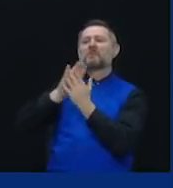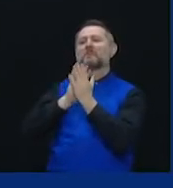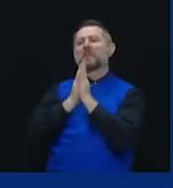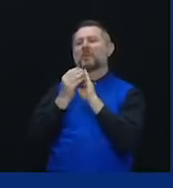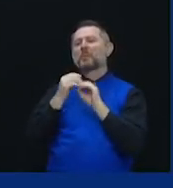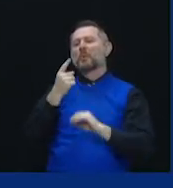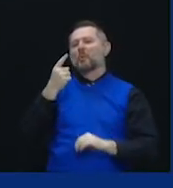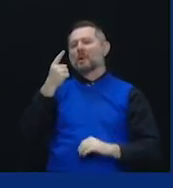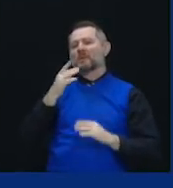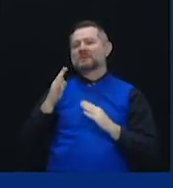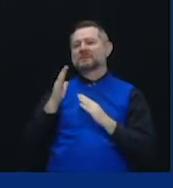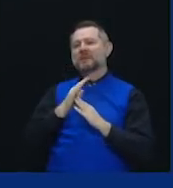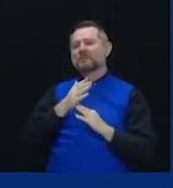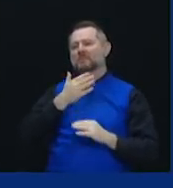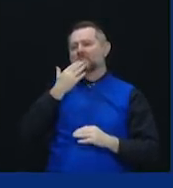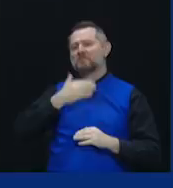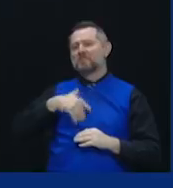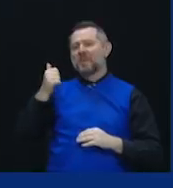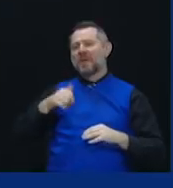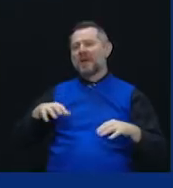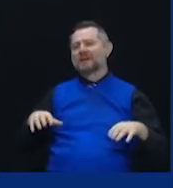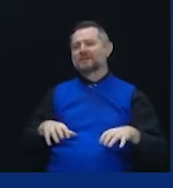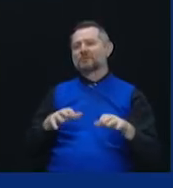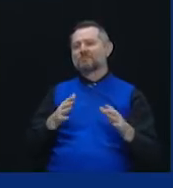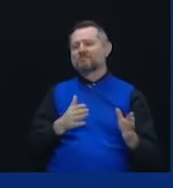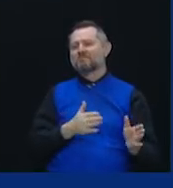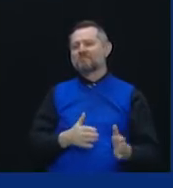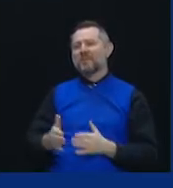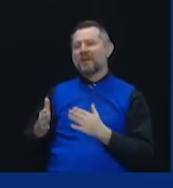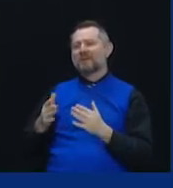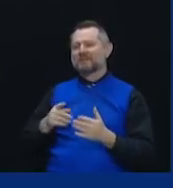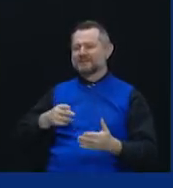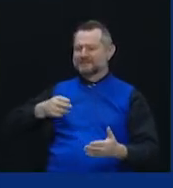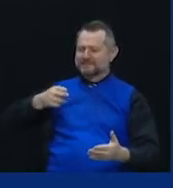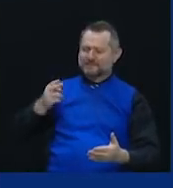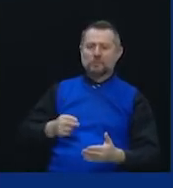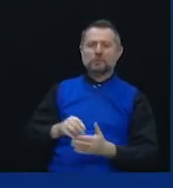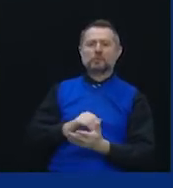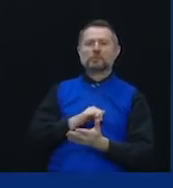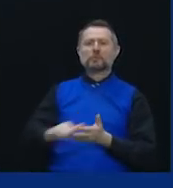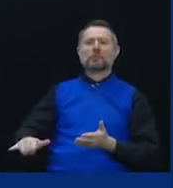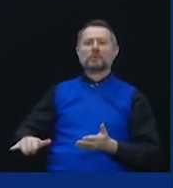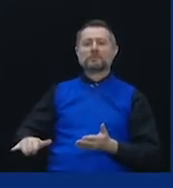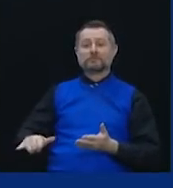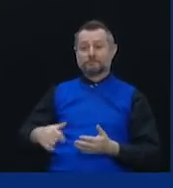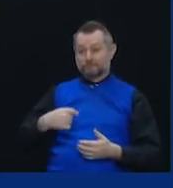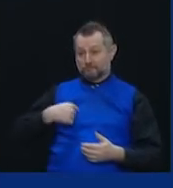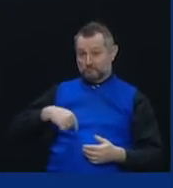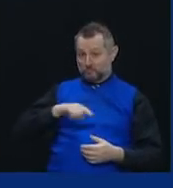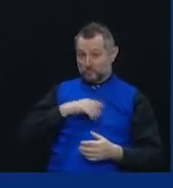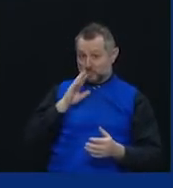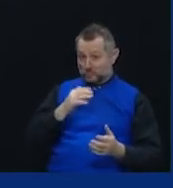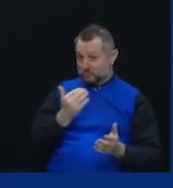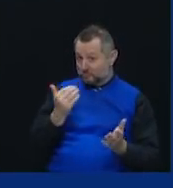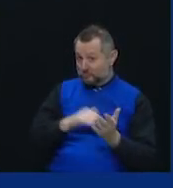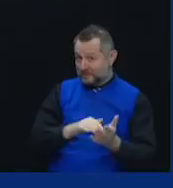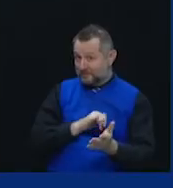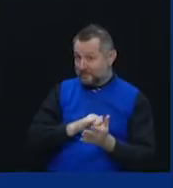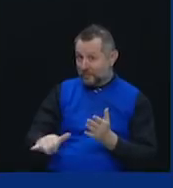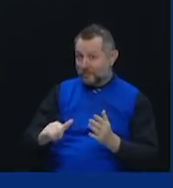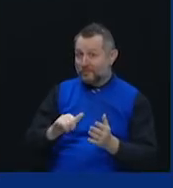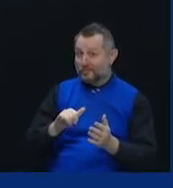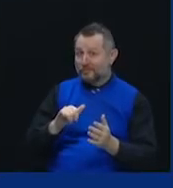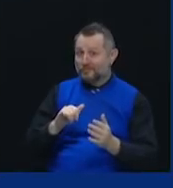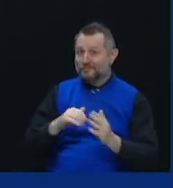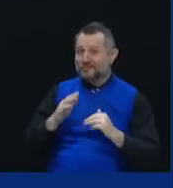York ever. We're not just going to rebuild New York. This has to be a time when you reimagine New York, where you learn